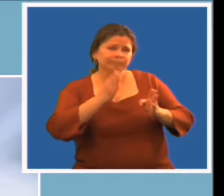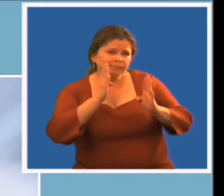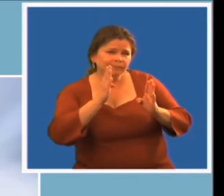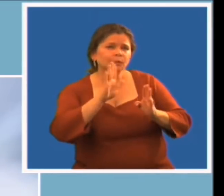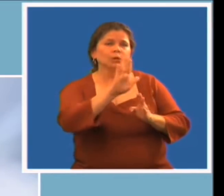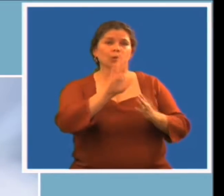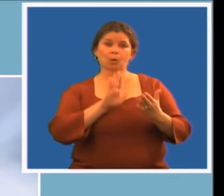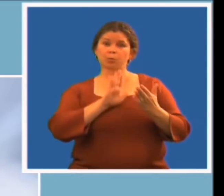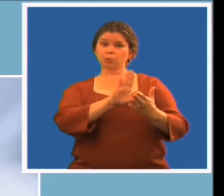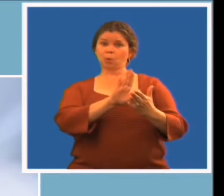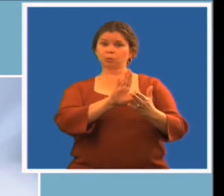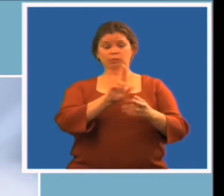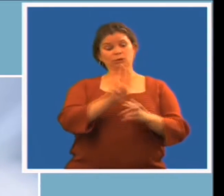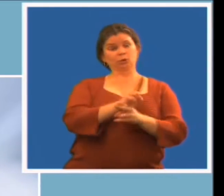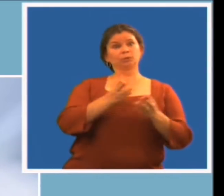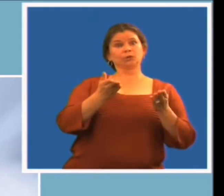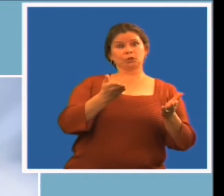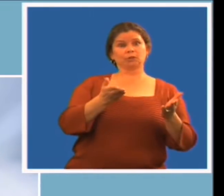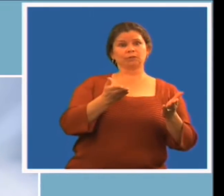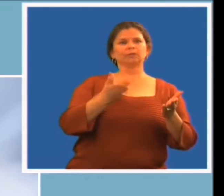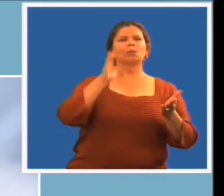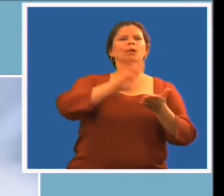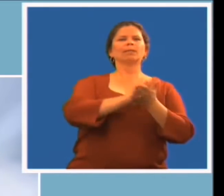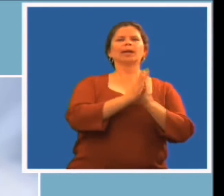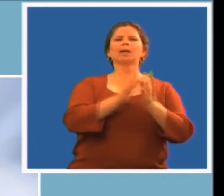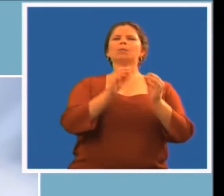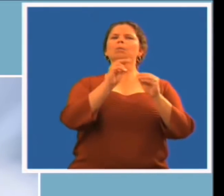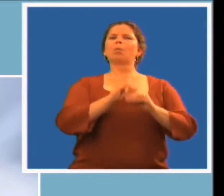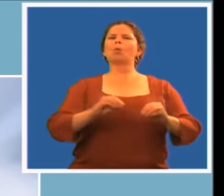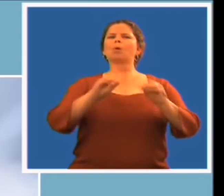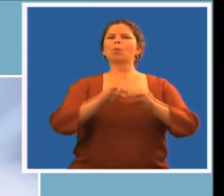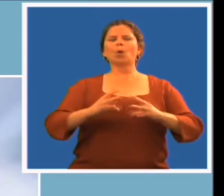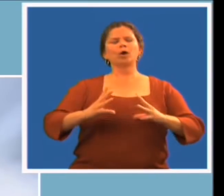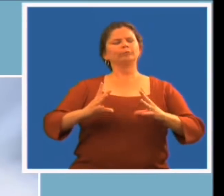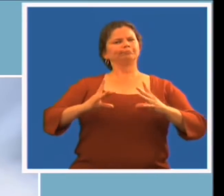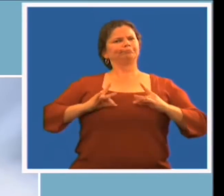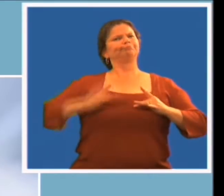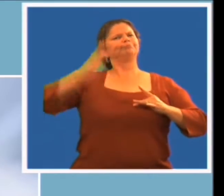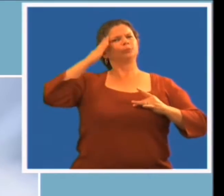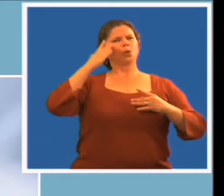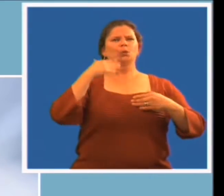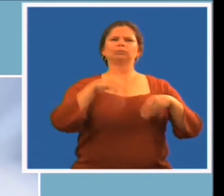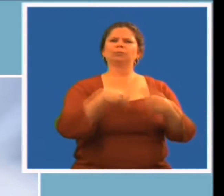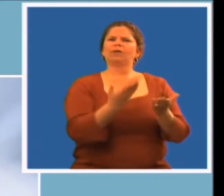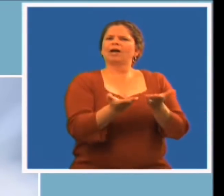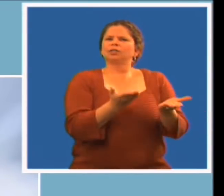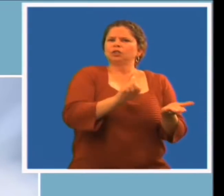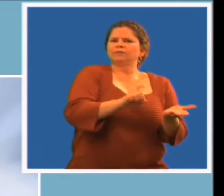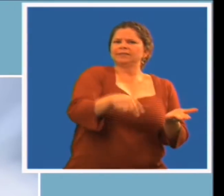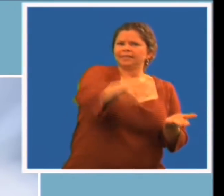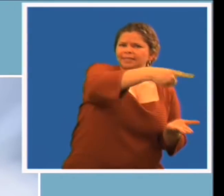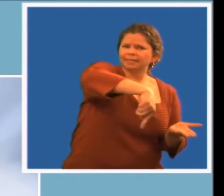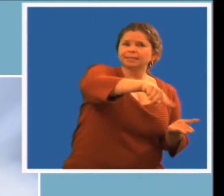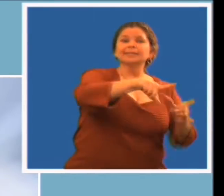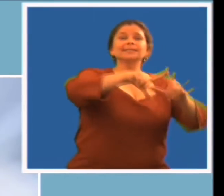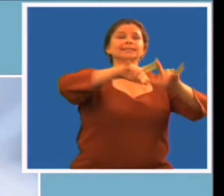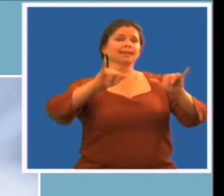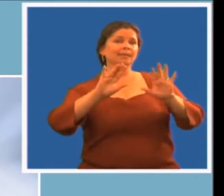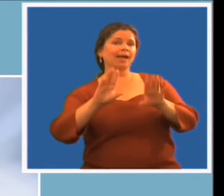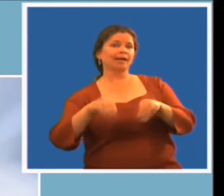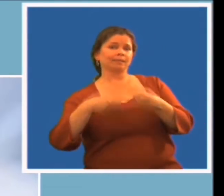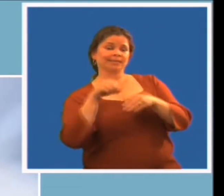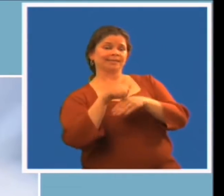attention and practice, your approach to customer service will become more inclusive, enabling you to meet the needs of more and